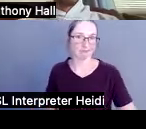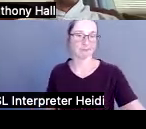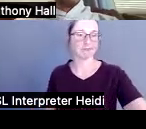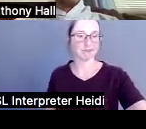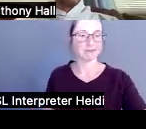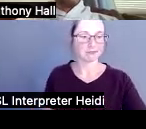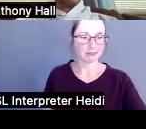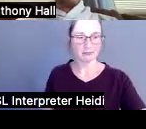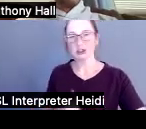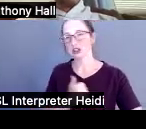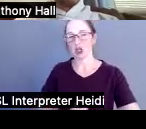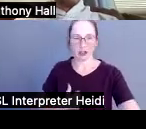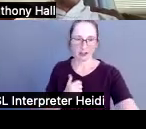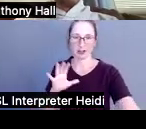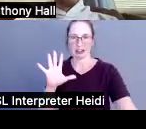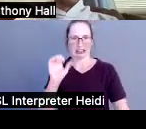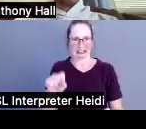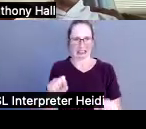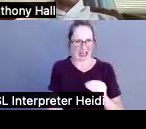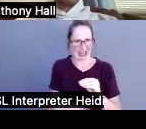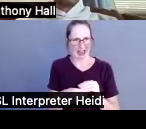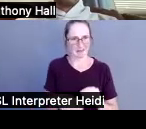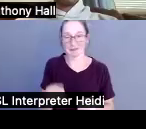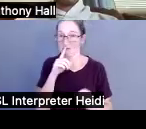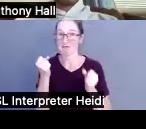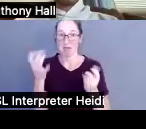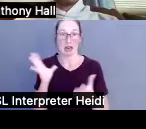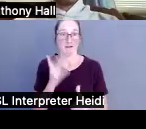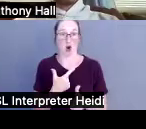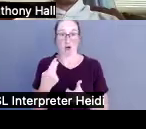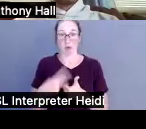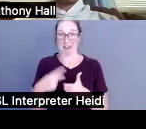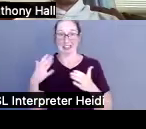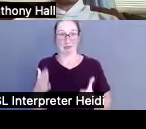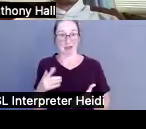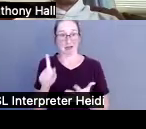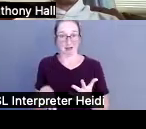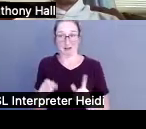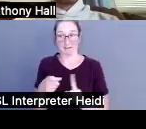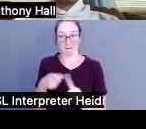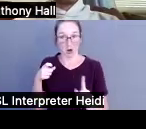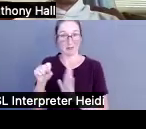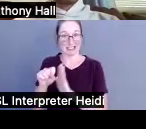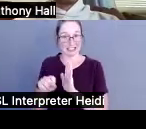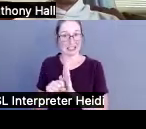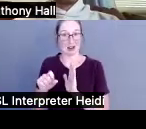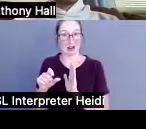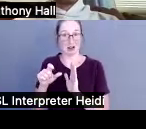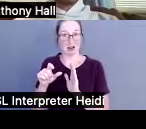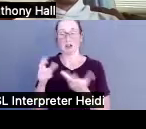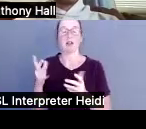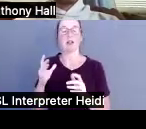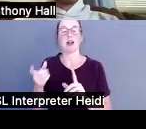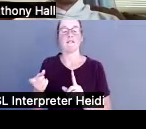Because I also want to, can I also add that a lot of our participants were coming from a state of complete